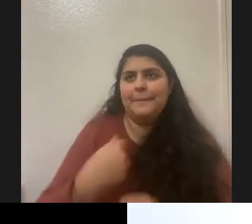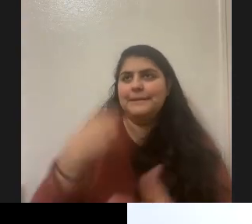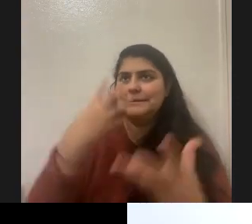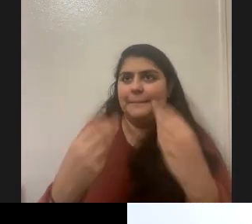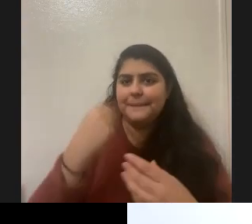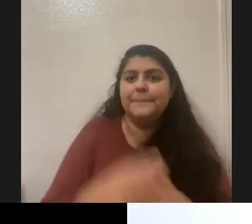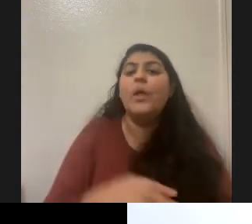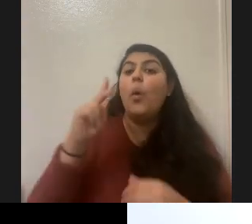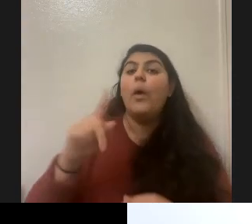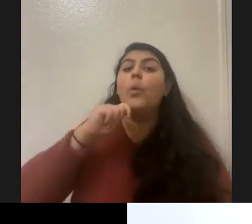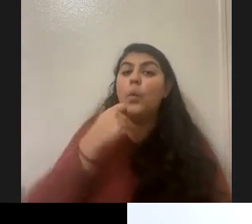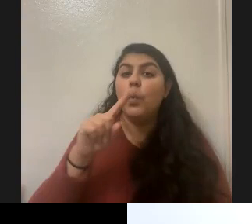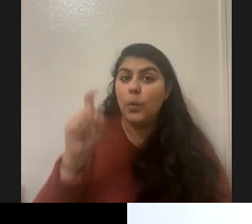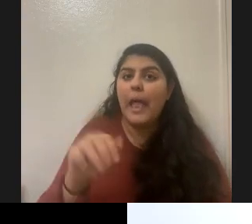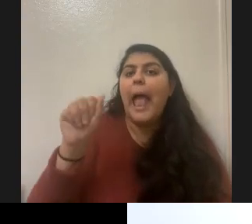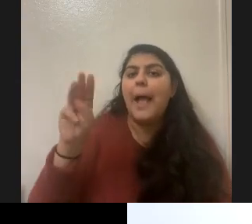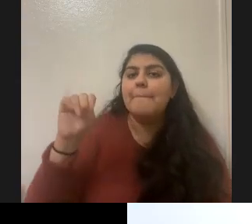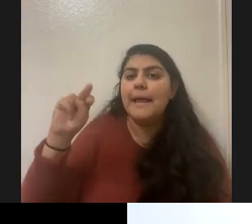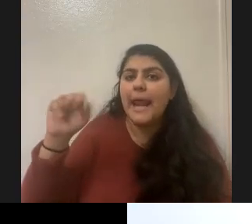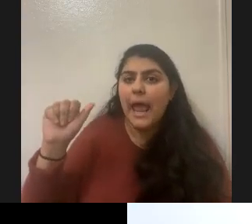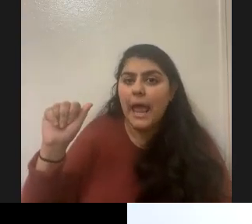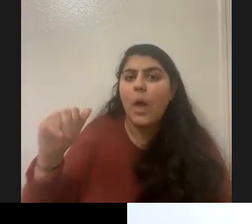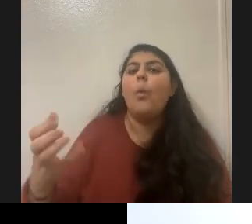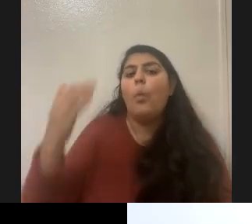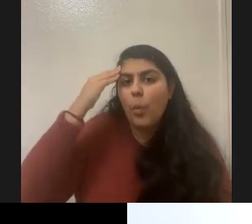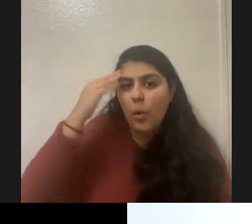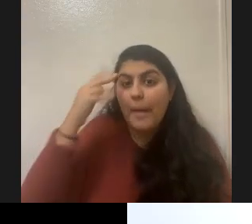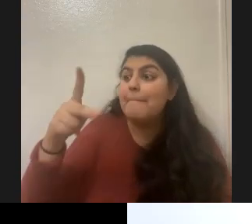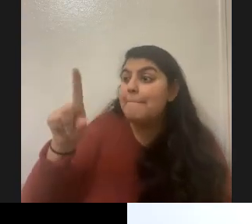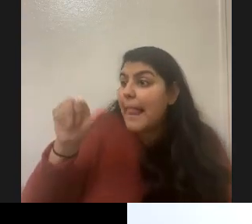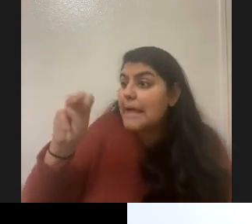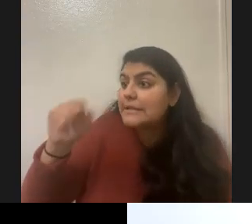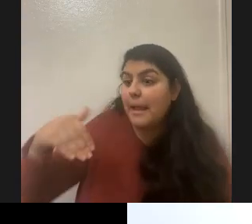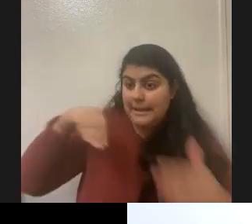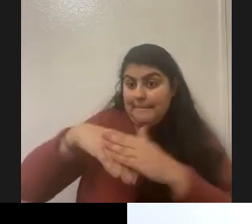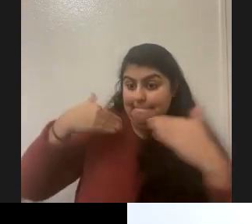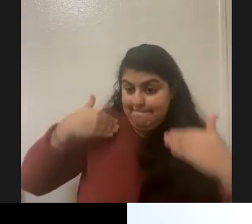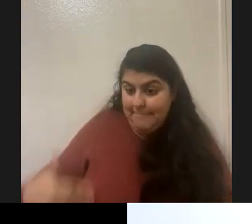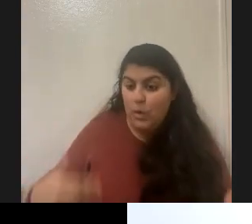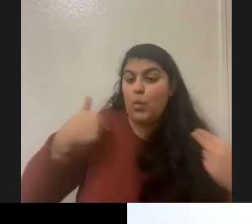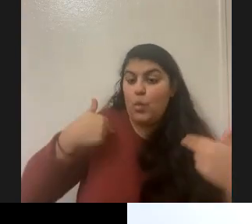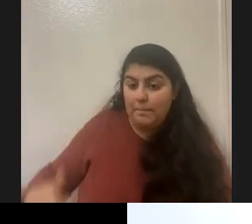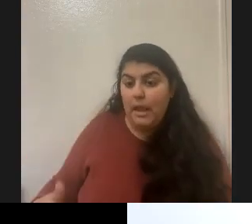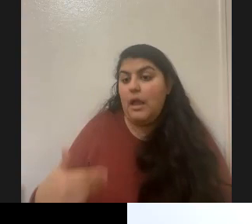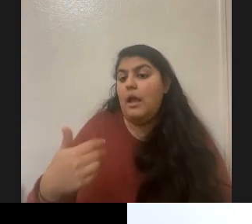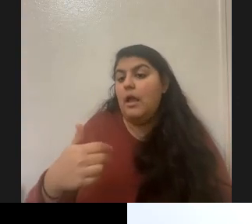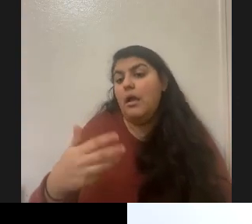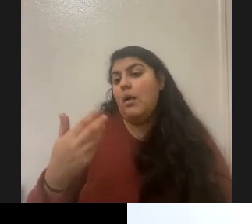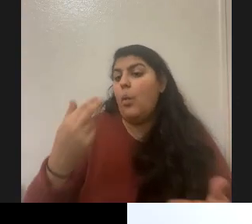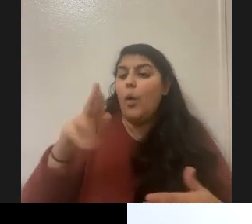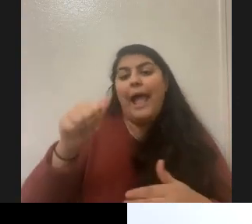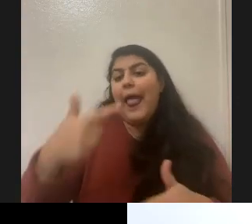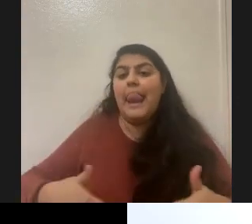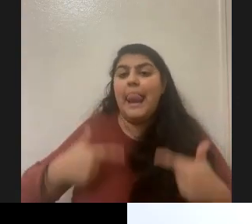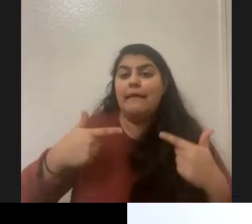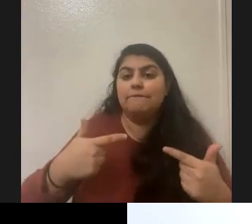is a cool question. Amina wants to know, is there plasma in the body anywhere, human or otherwise, any biotic life form, not just animals?